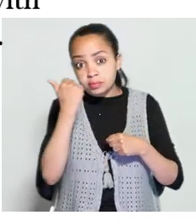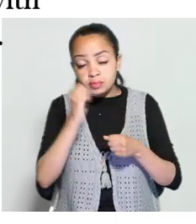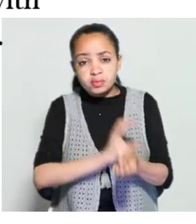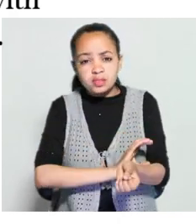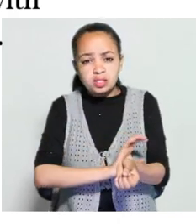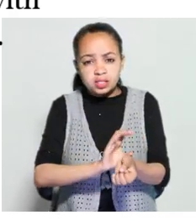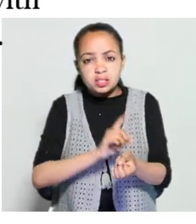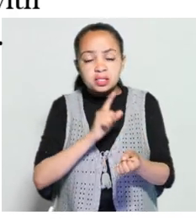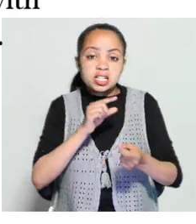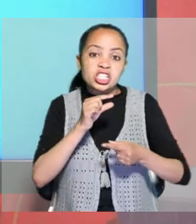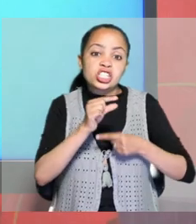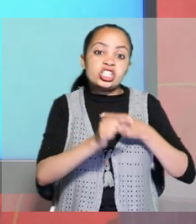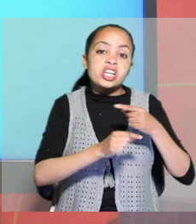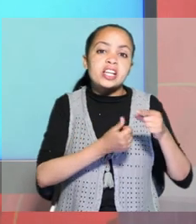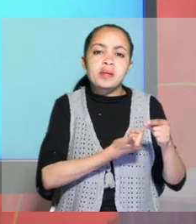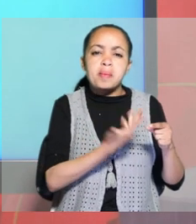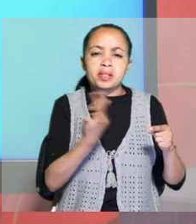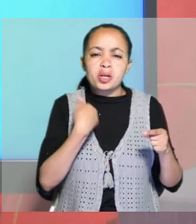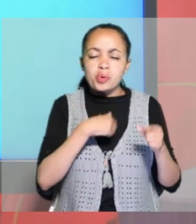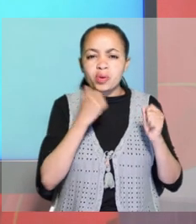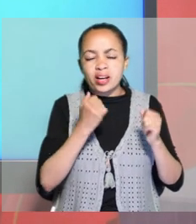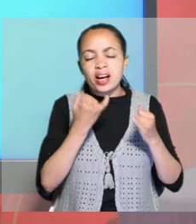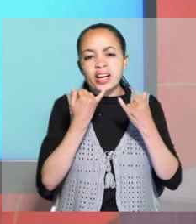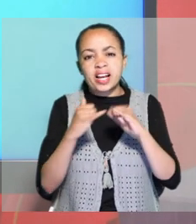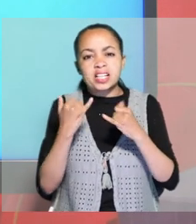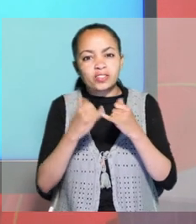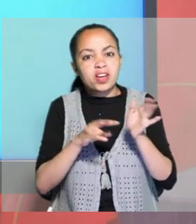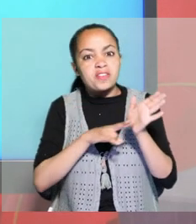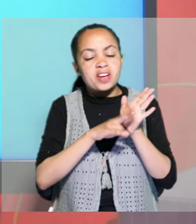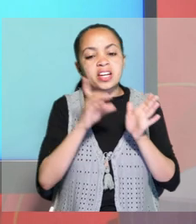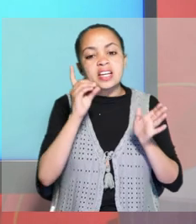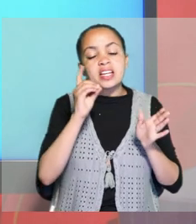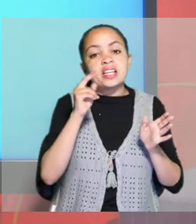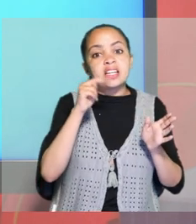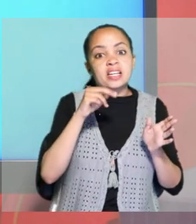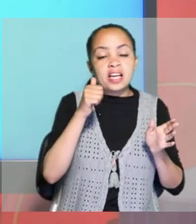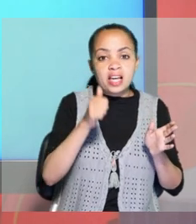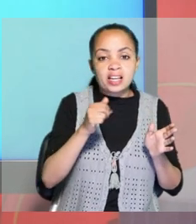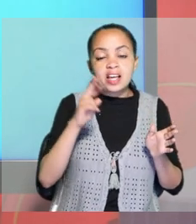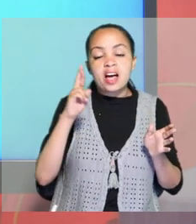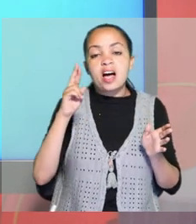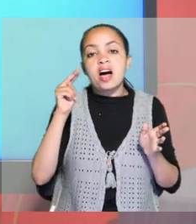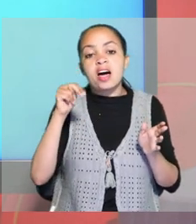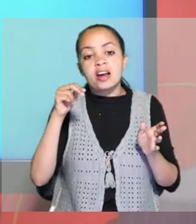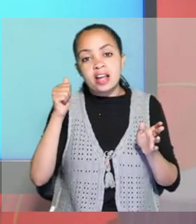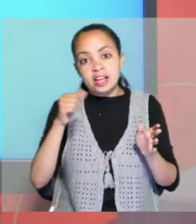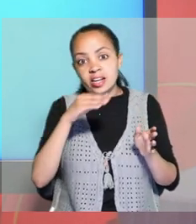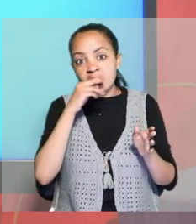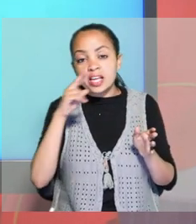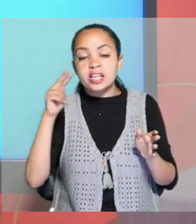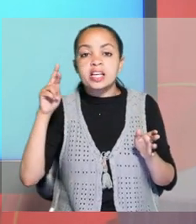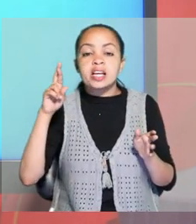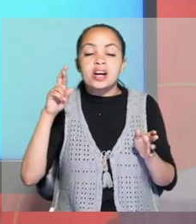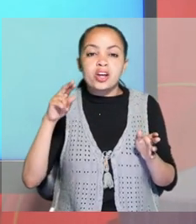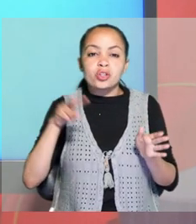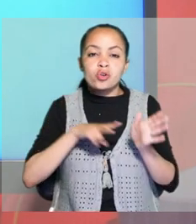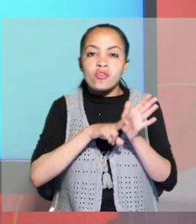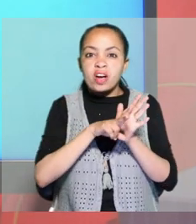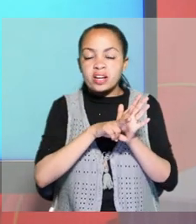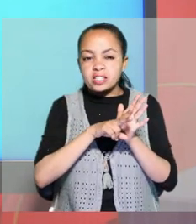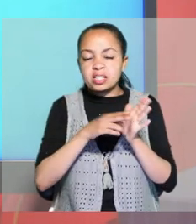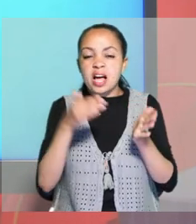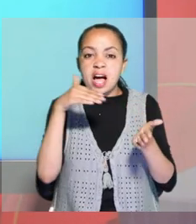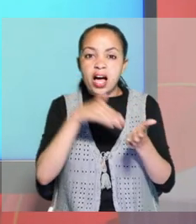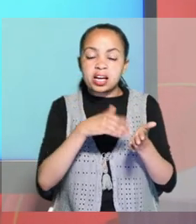on their genetic material, we can classify virus as that of DNA virus, RNA virus, and the retrovirus.